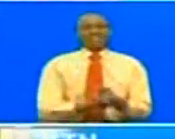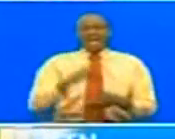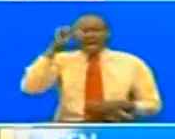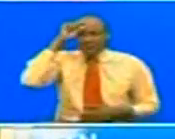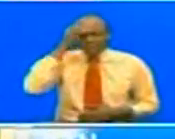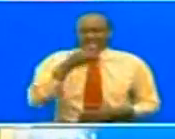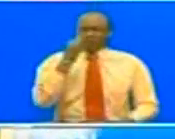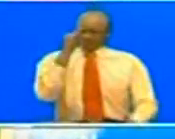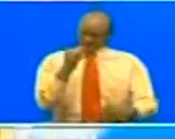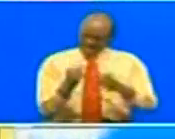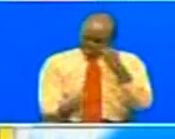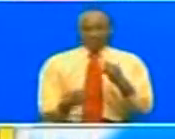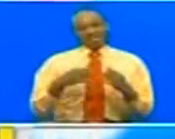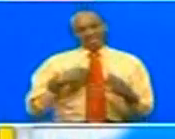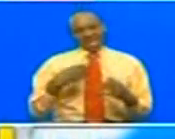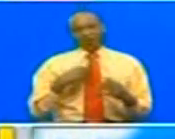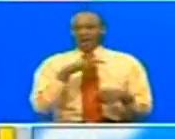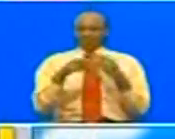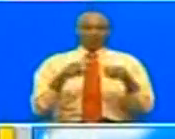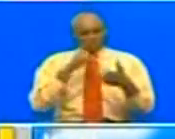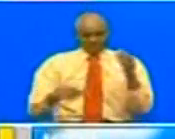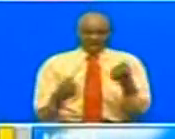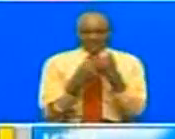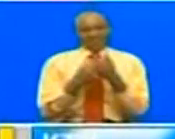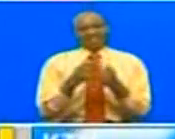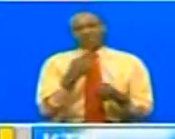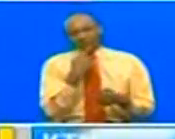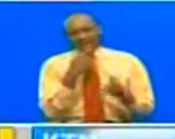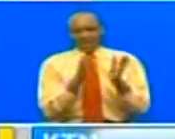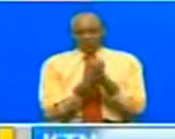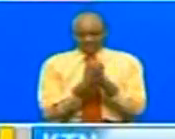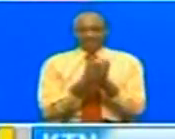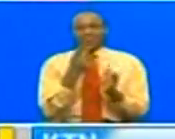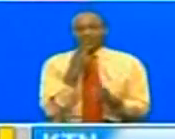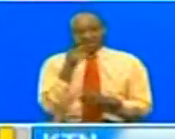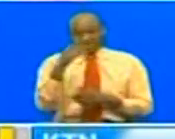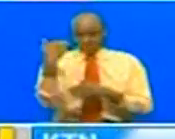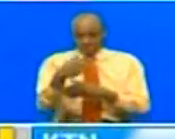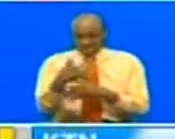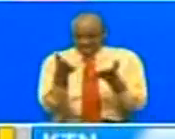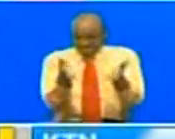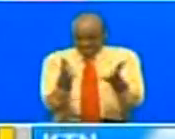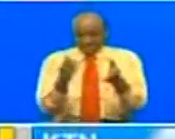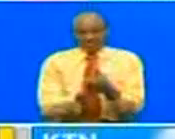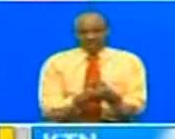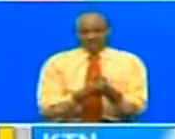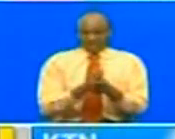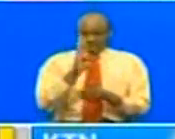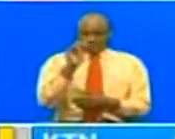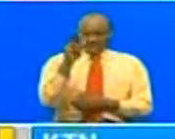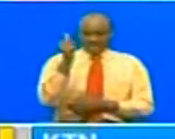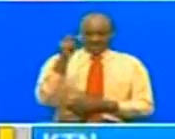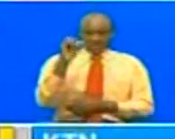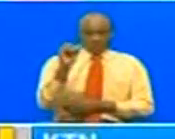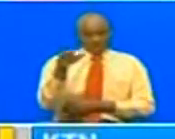has finally moved to address the killings between the Turkana and the Pokot in that border area between Turkana and Baringo. The